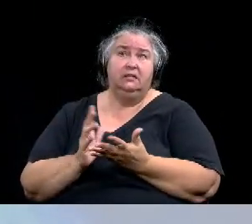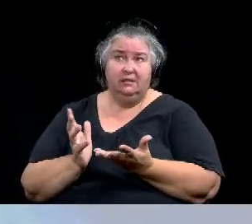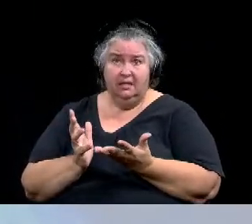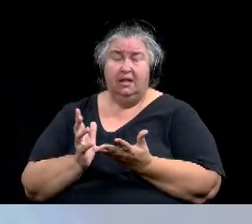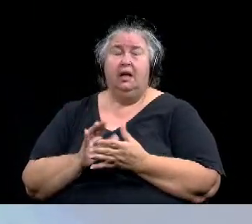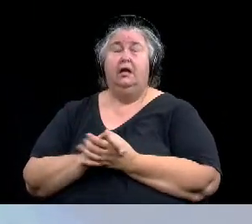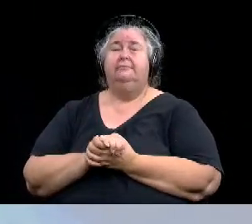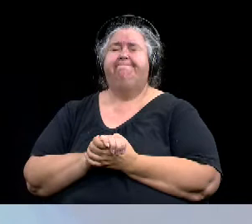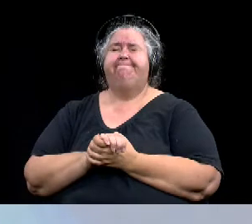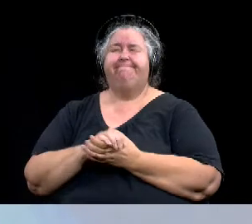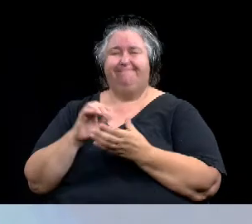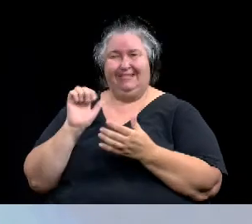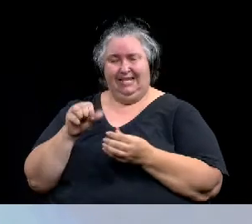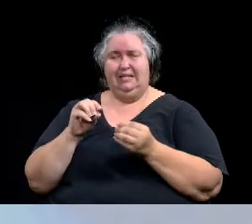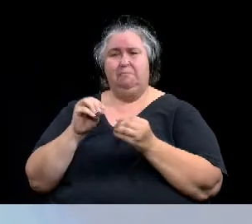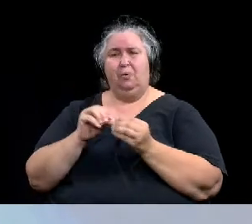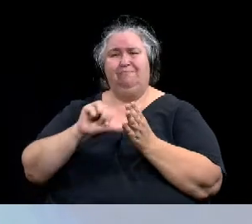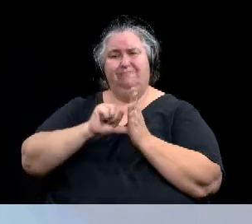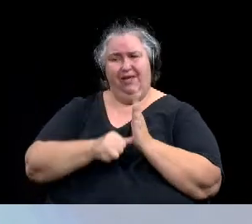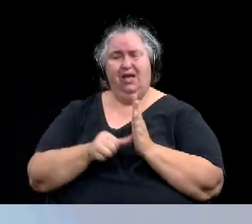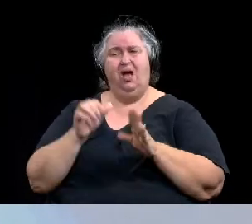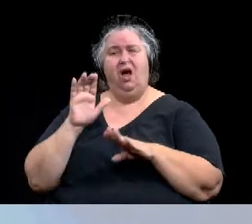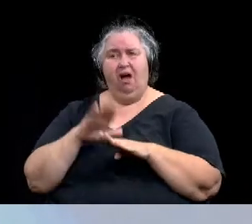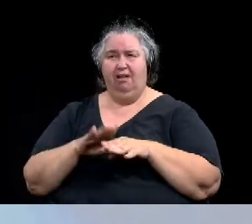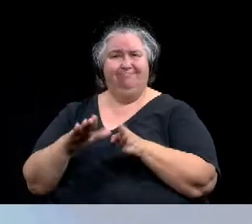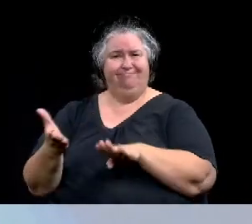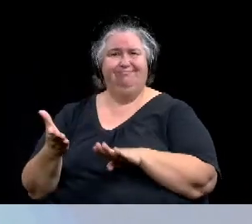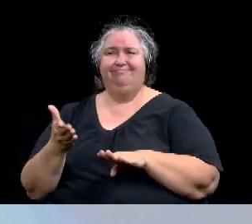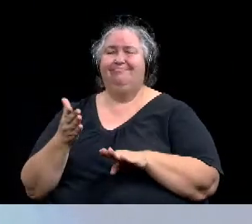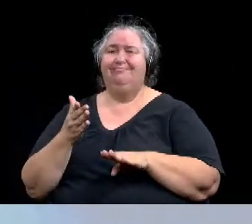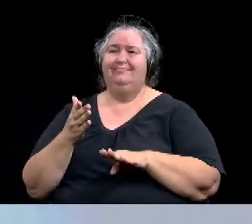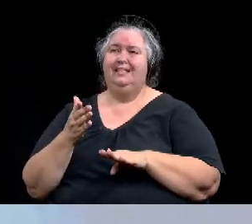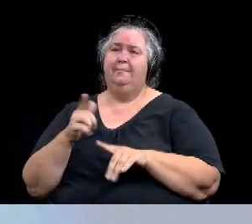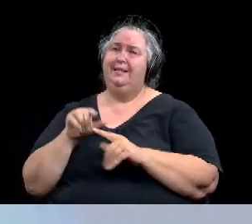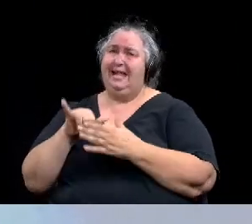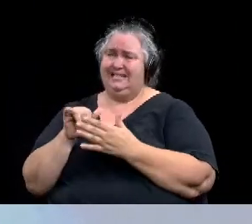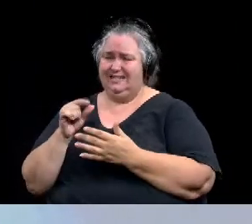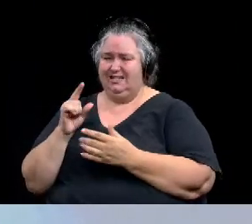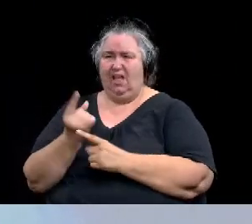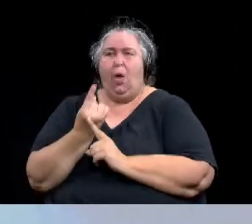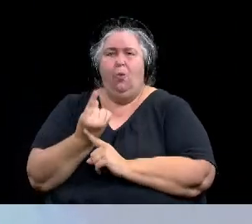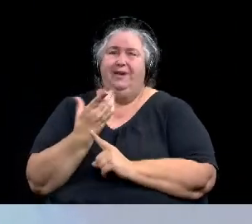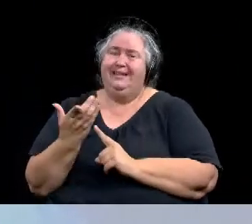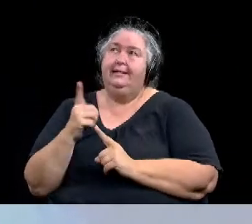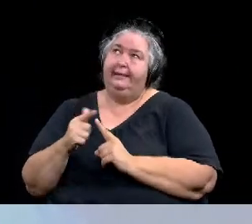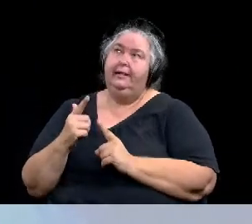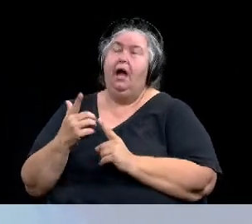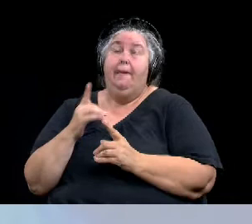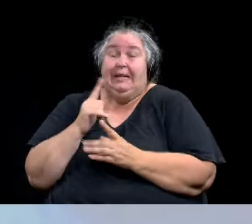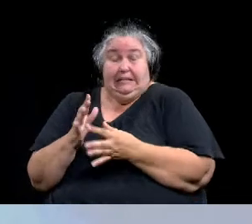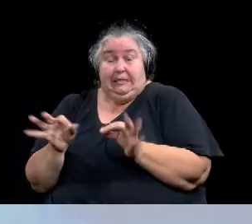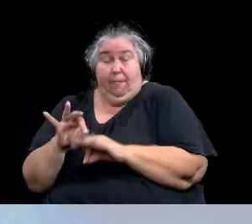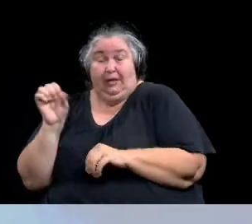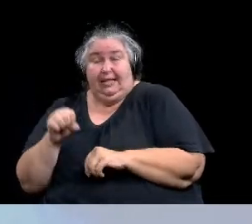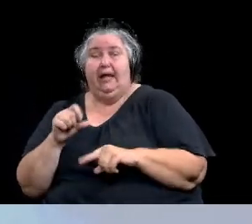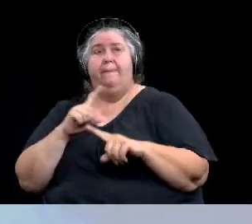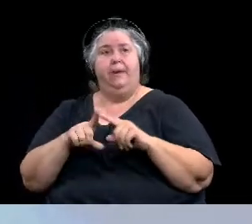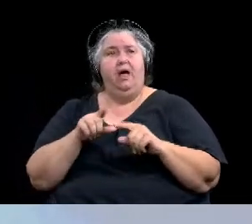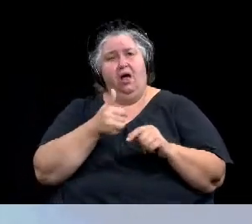should be emphasis on mortality, but mortality is not the only piece that really matters. And we've seen some of those numbers,